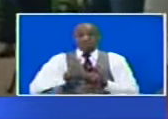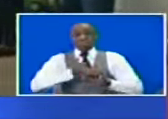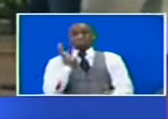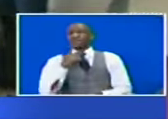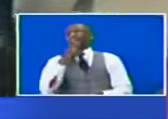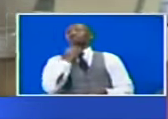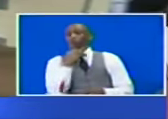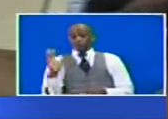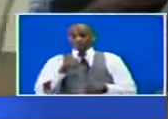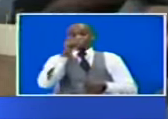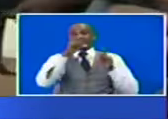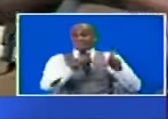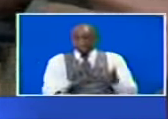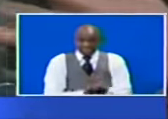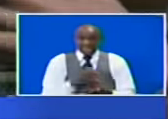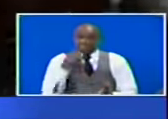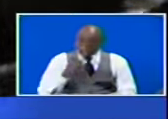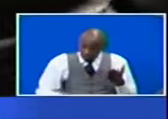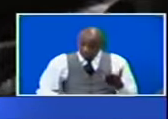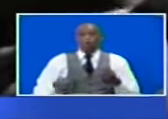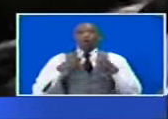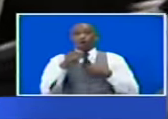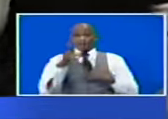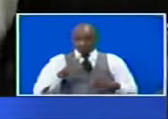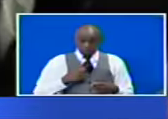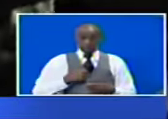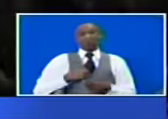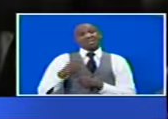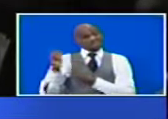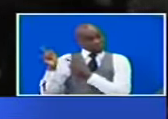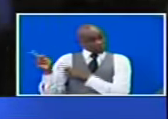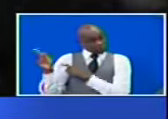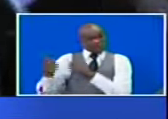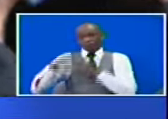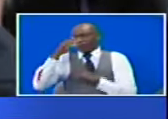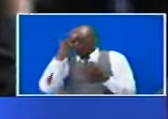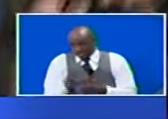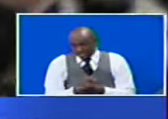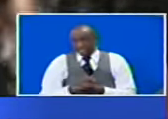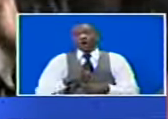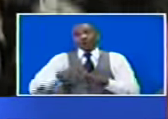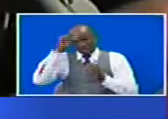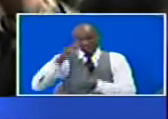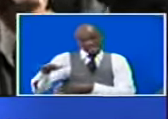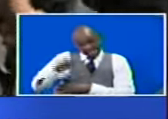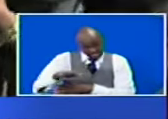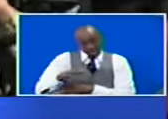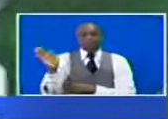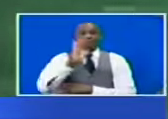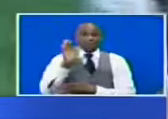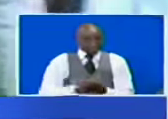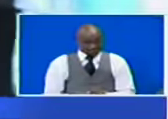the certificate protesting the declaration of Wavinya Ndeti as the Machakos gubernatorial candidate for